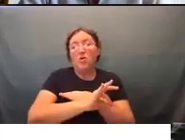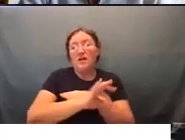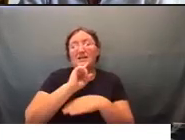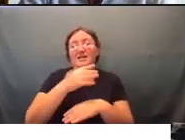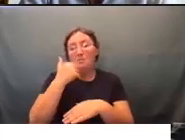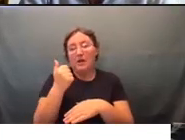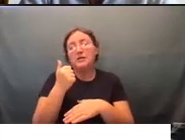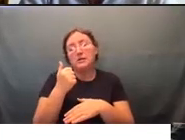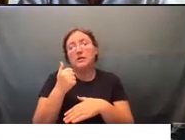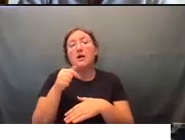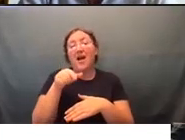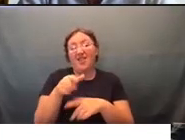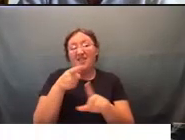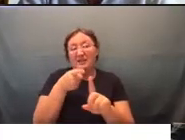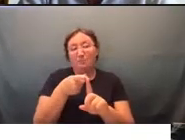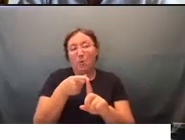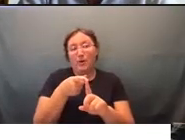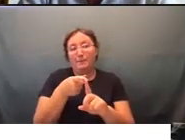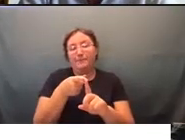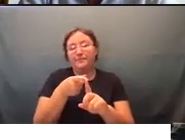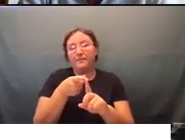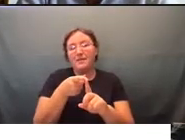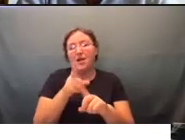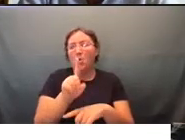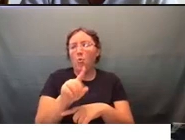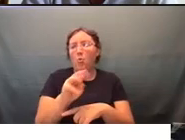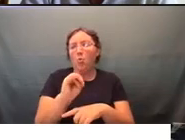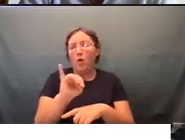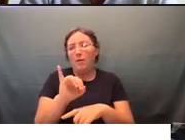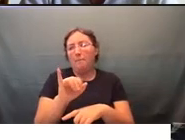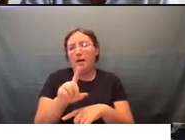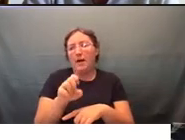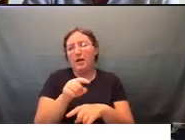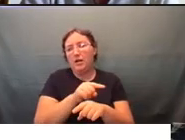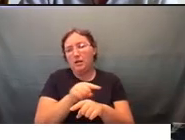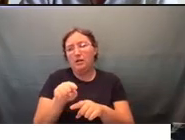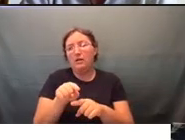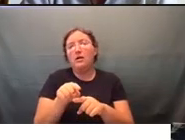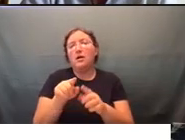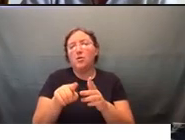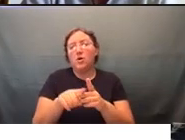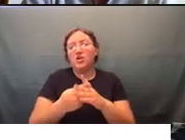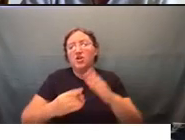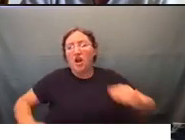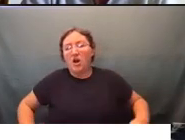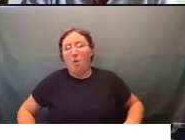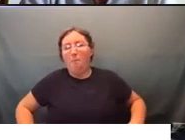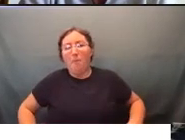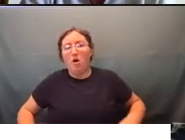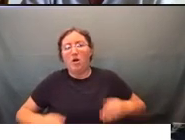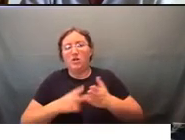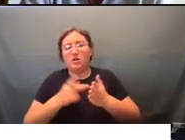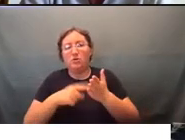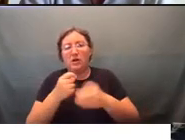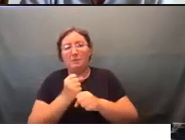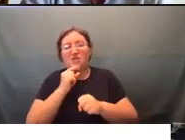this point in the trail, we're about like 1 mile in, 1.5 miles in. We're probably going to check our pockets to make sure we have a permit, which